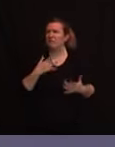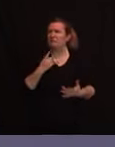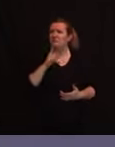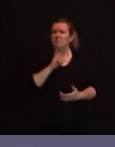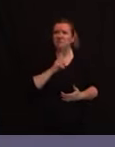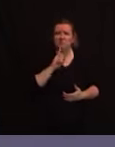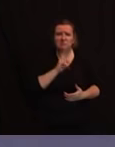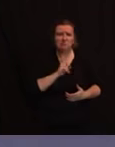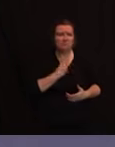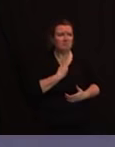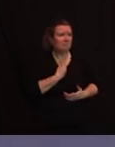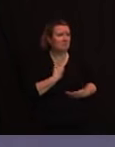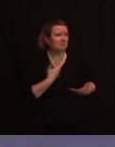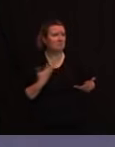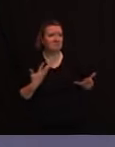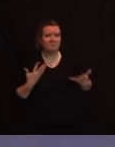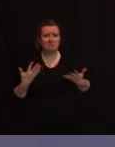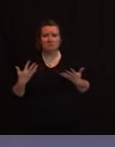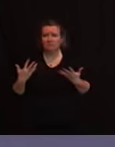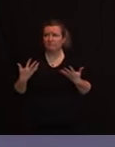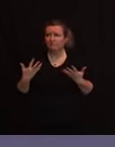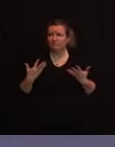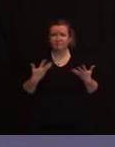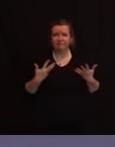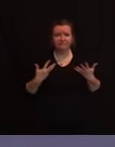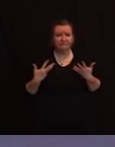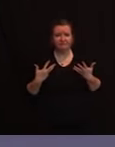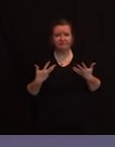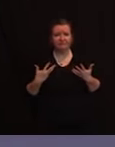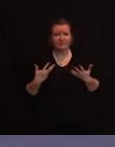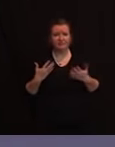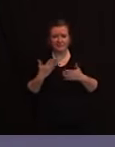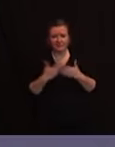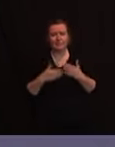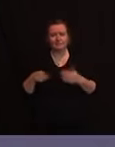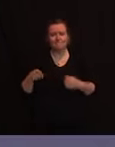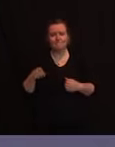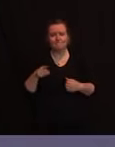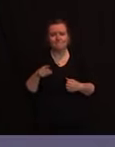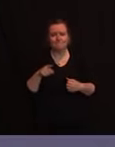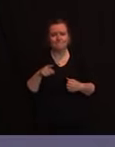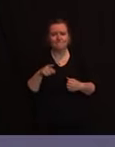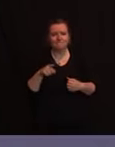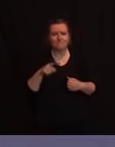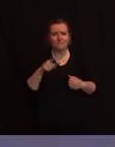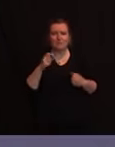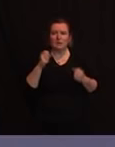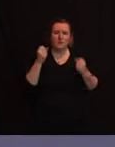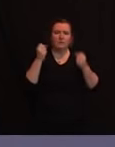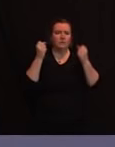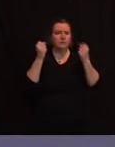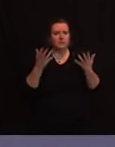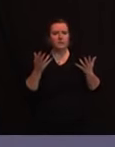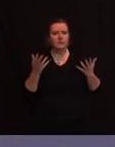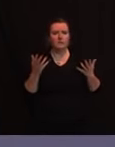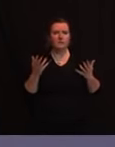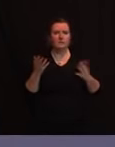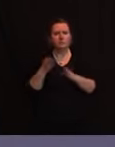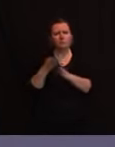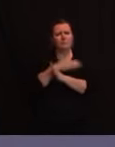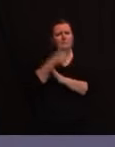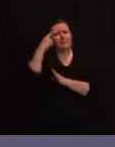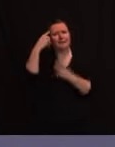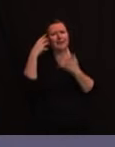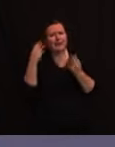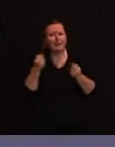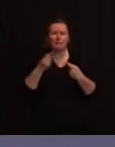and folks who have already extant mental health challenges or dependencies or addictions and